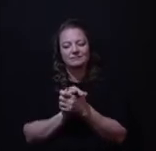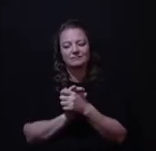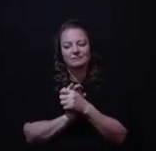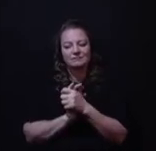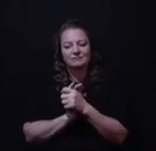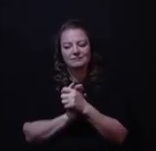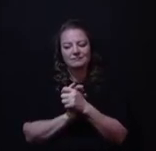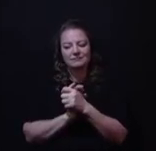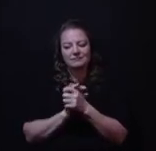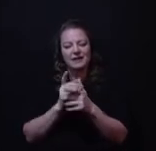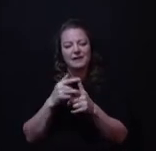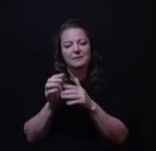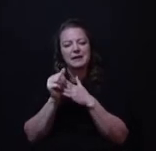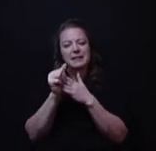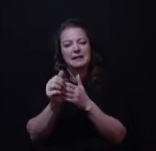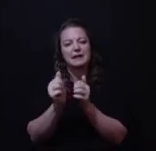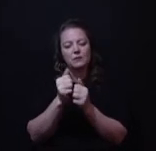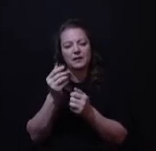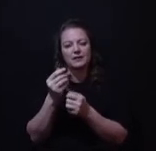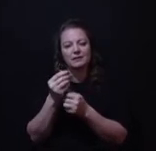And then leave with an observation.